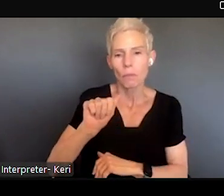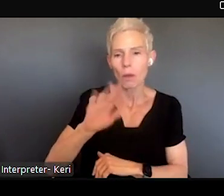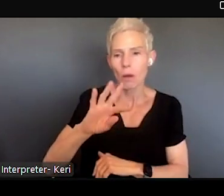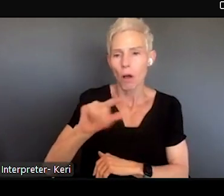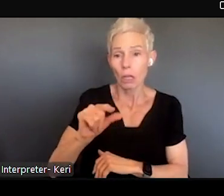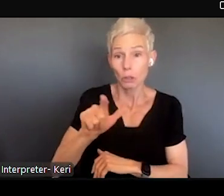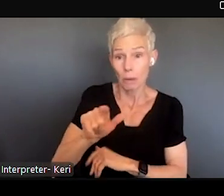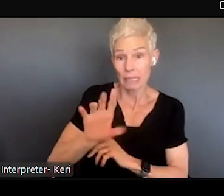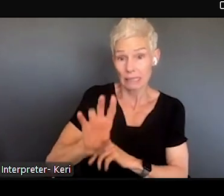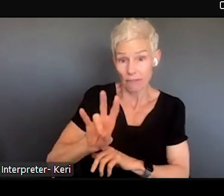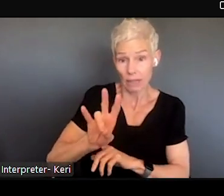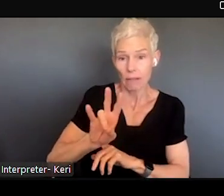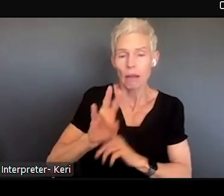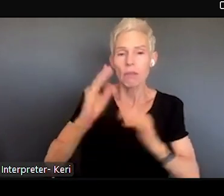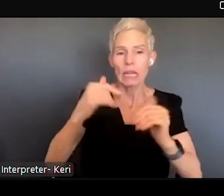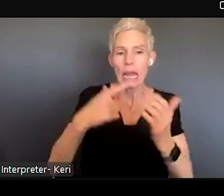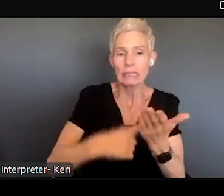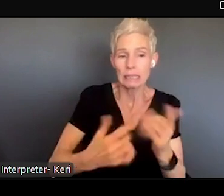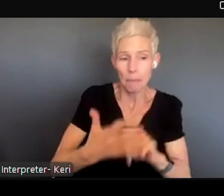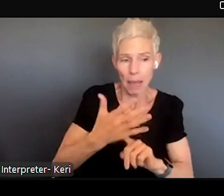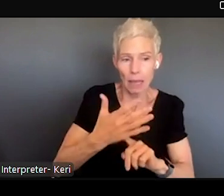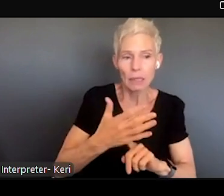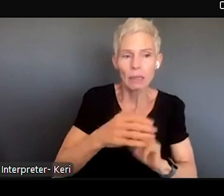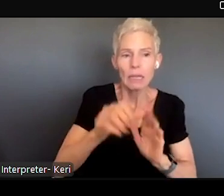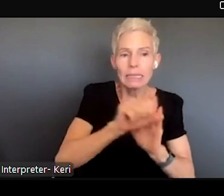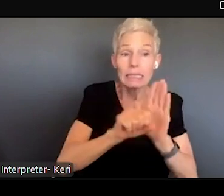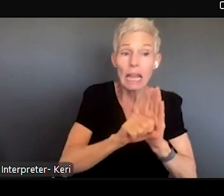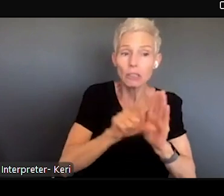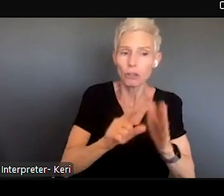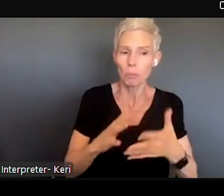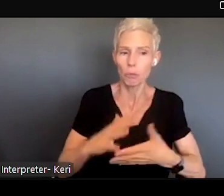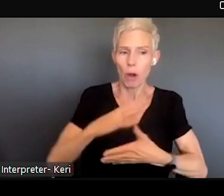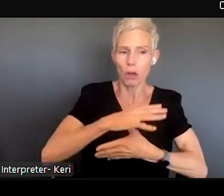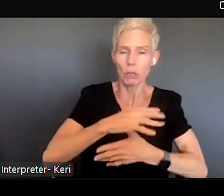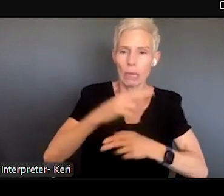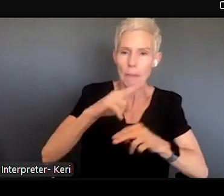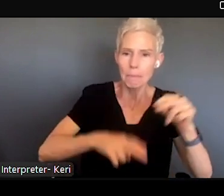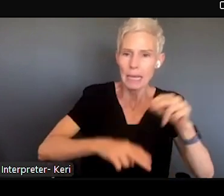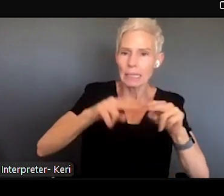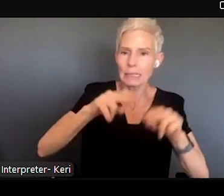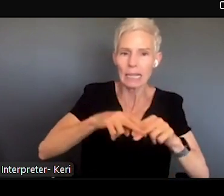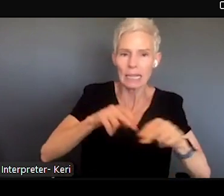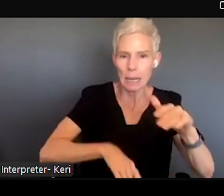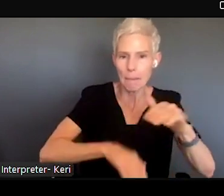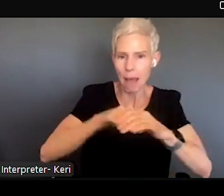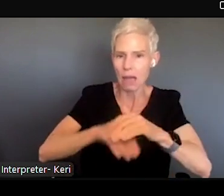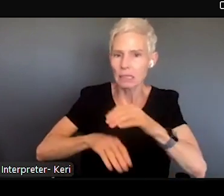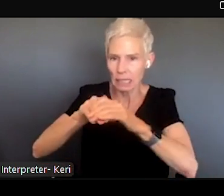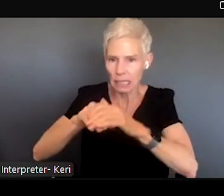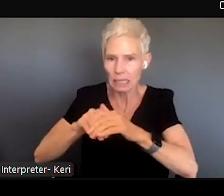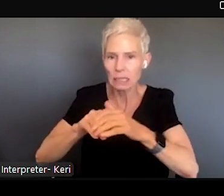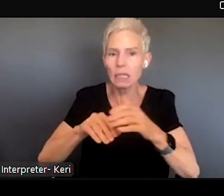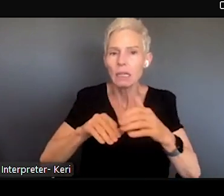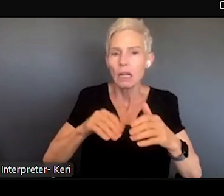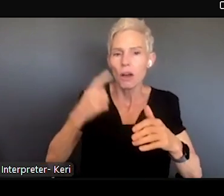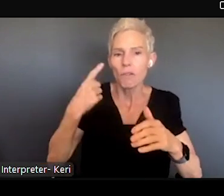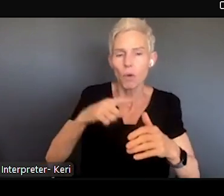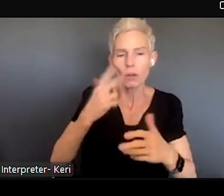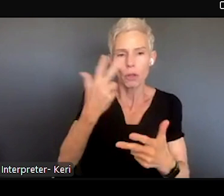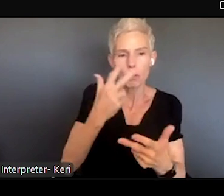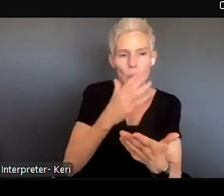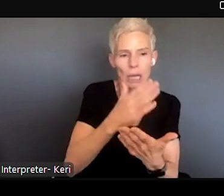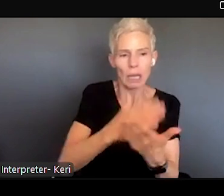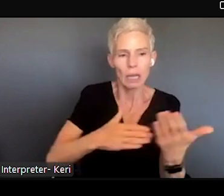27th, the next debate would be states should prioritize building capacity in the 3